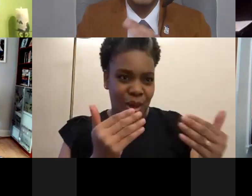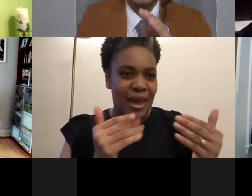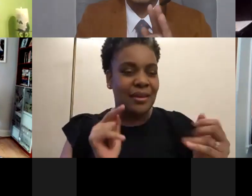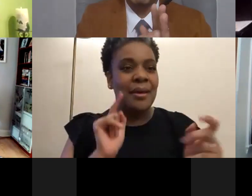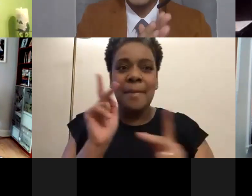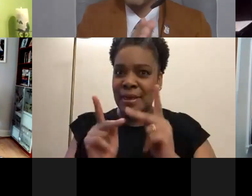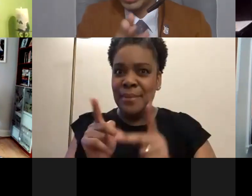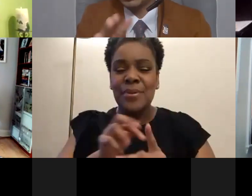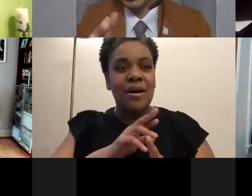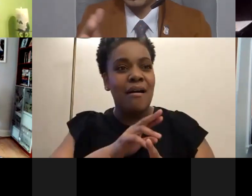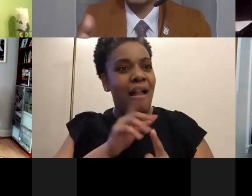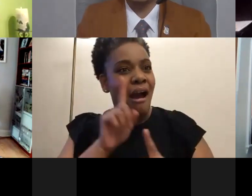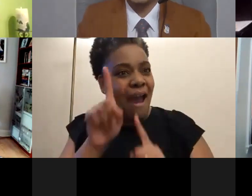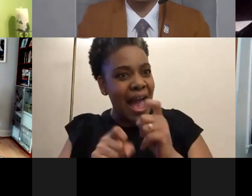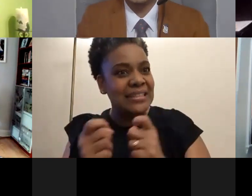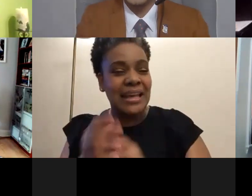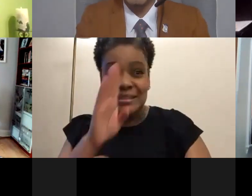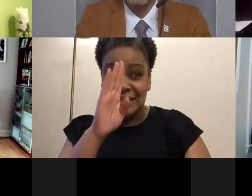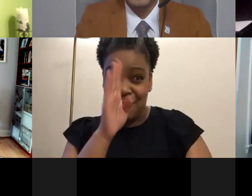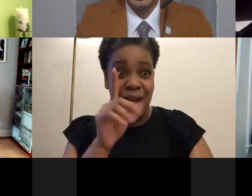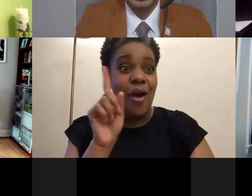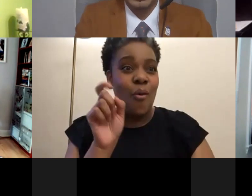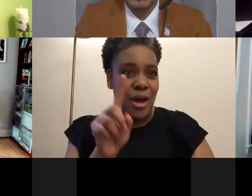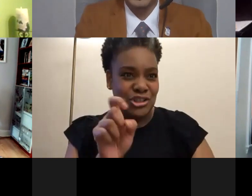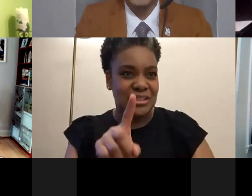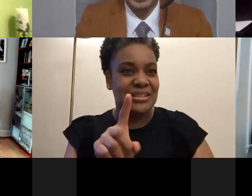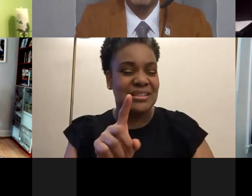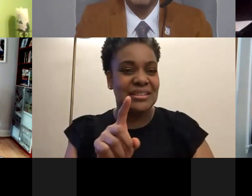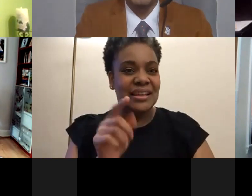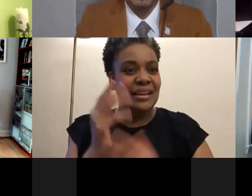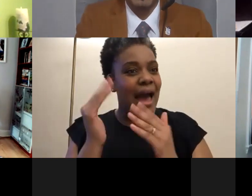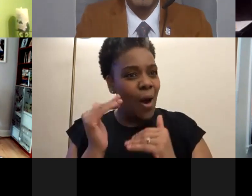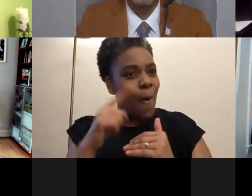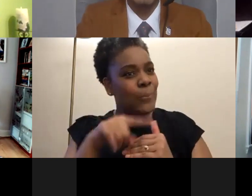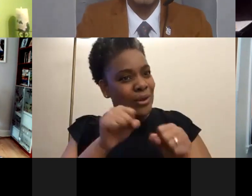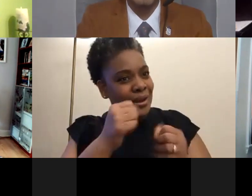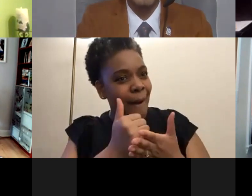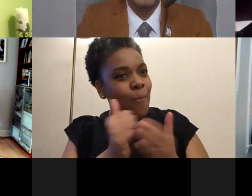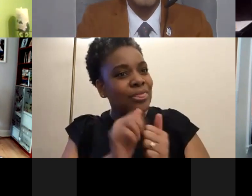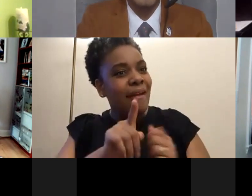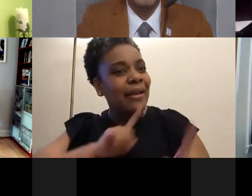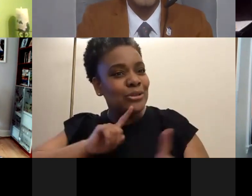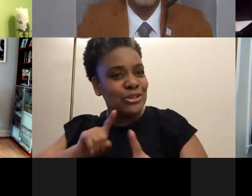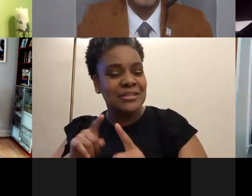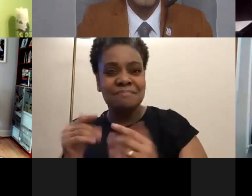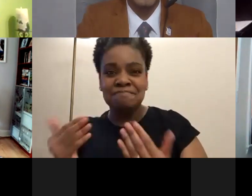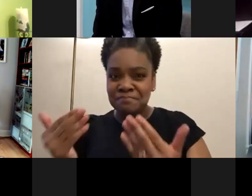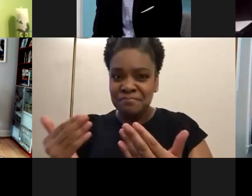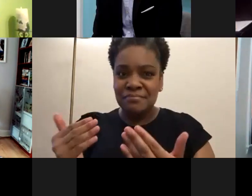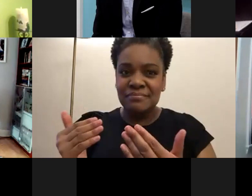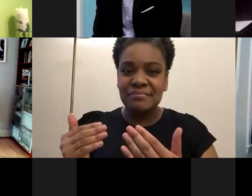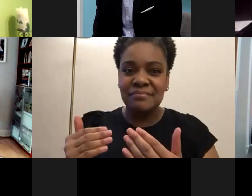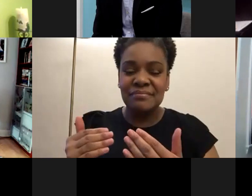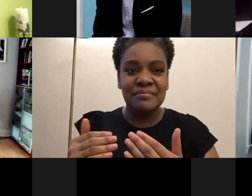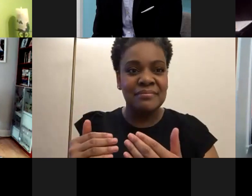some pretty direct questions that hopefully you can help them with. All right. Hello.